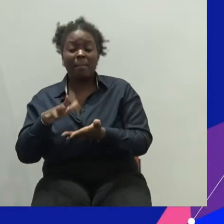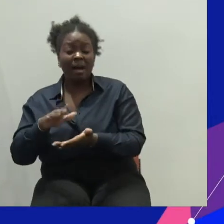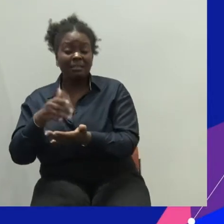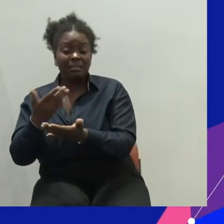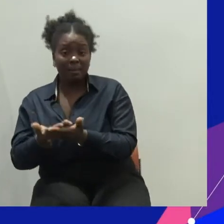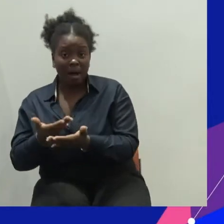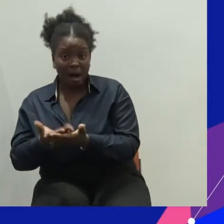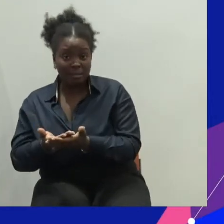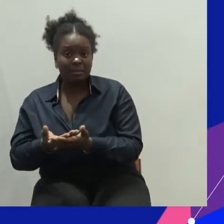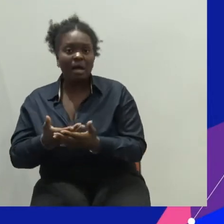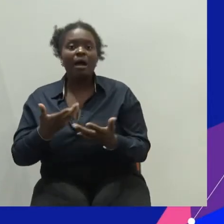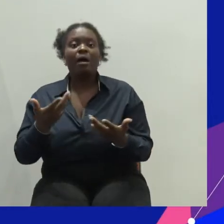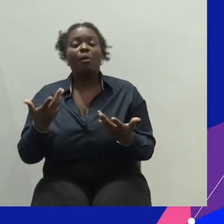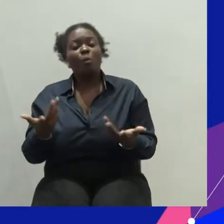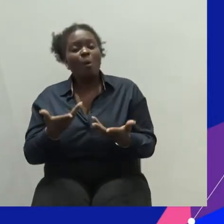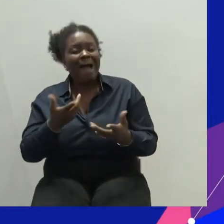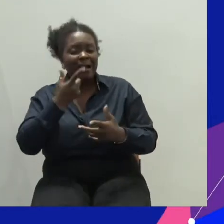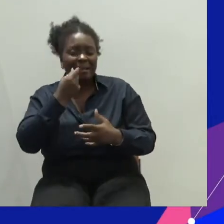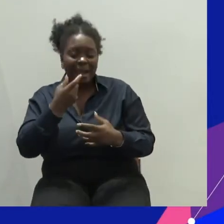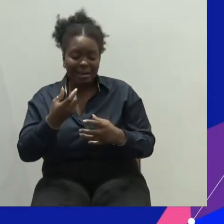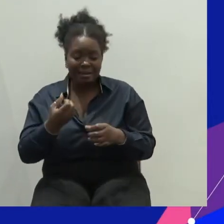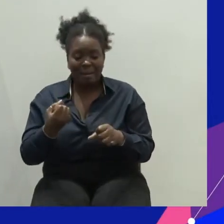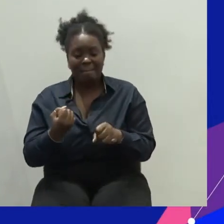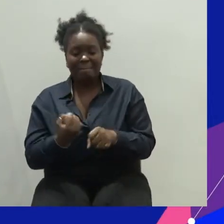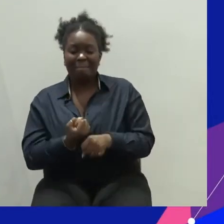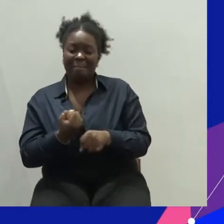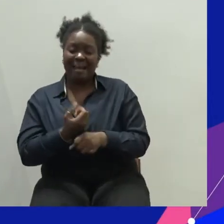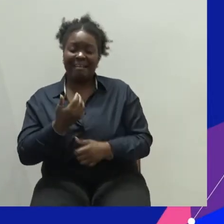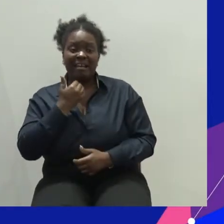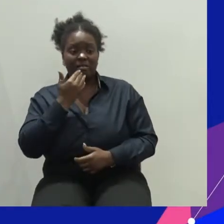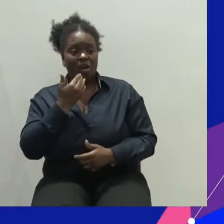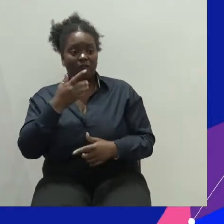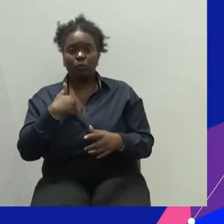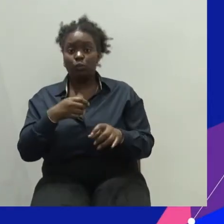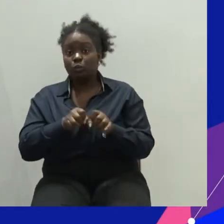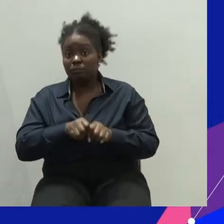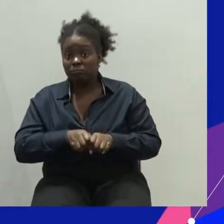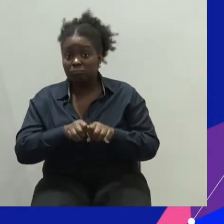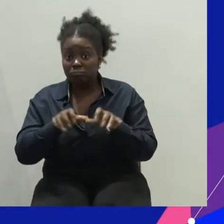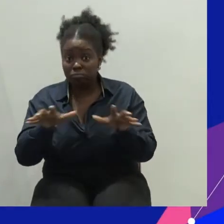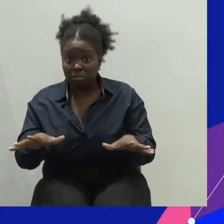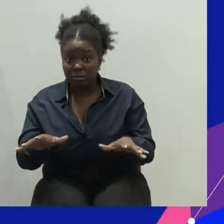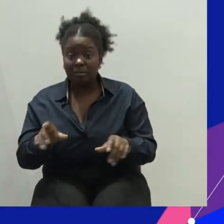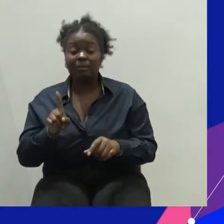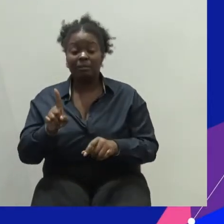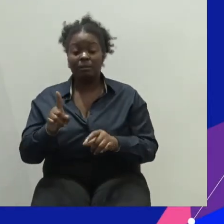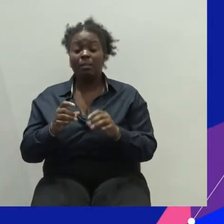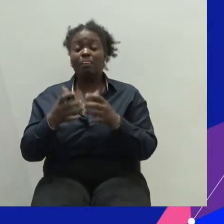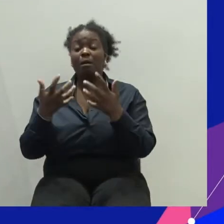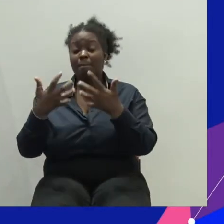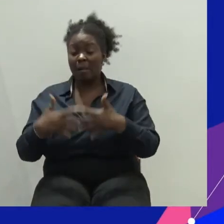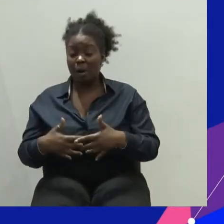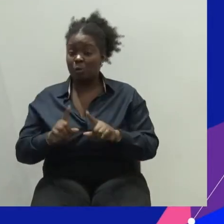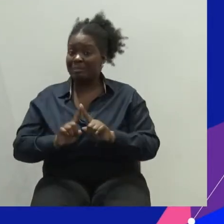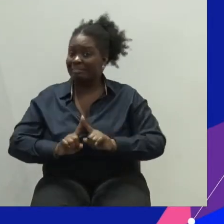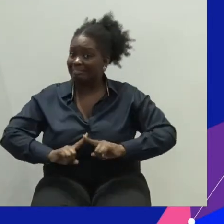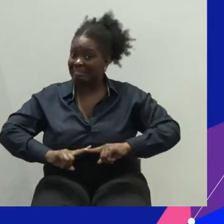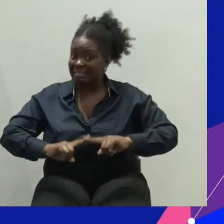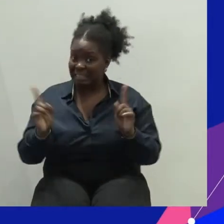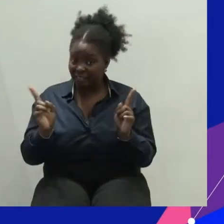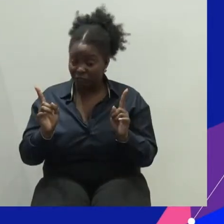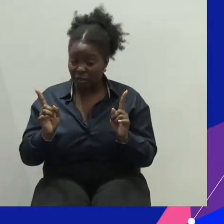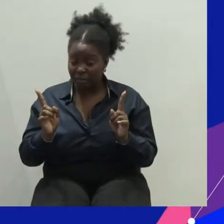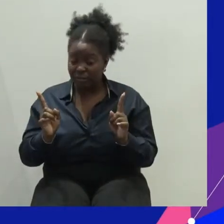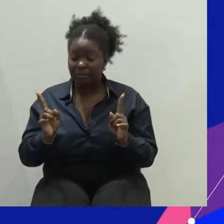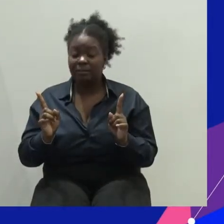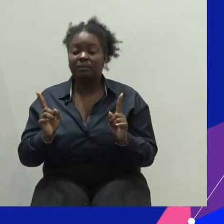actually produce enough to make a difference. There is an entirely different set of molecules that have another wide range